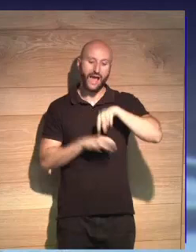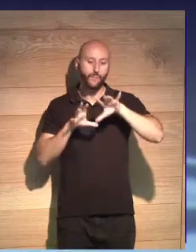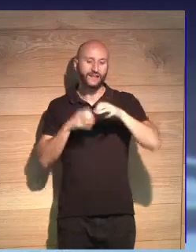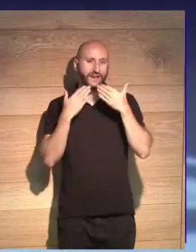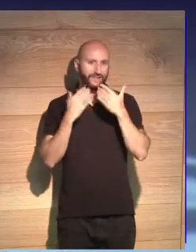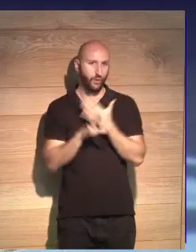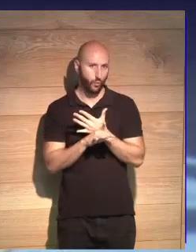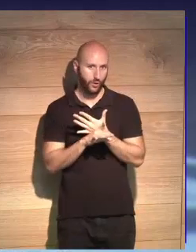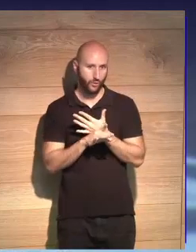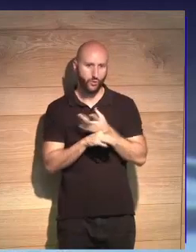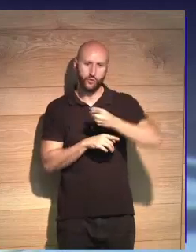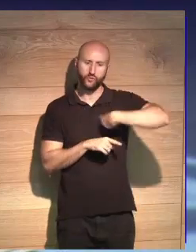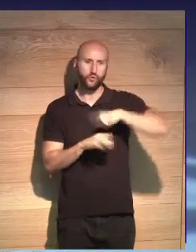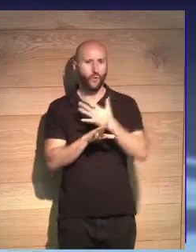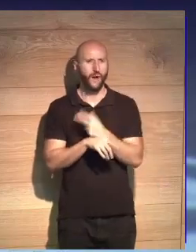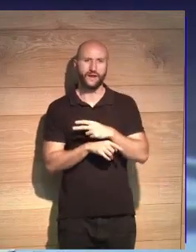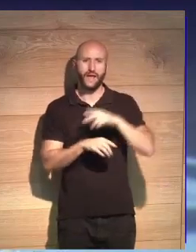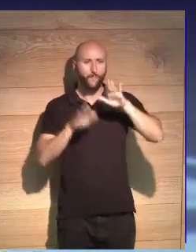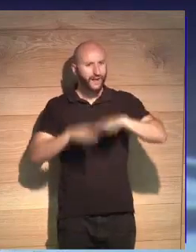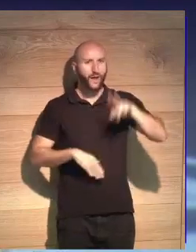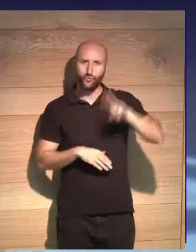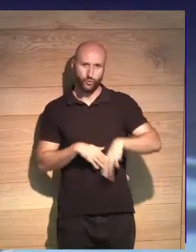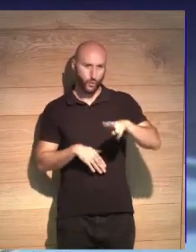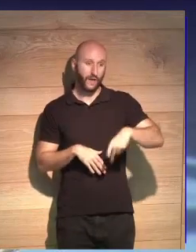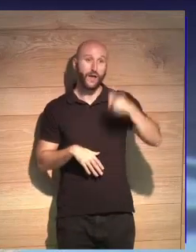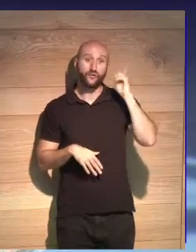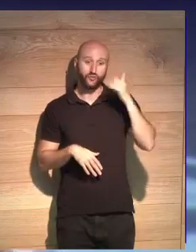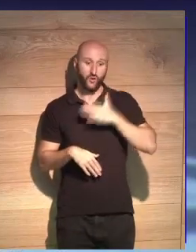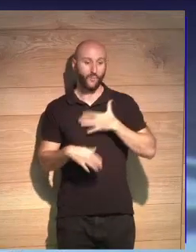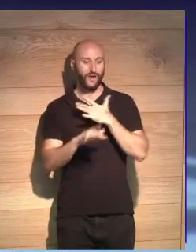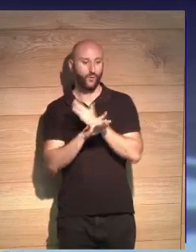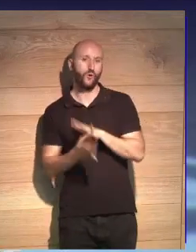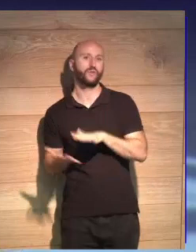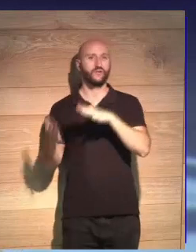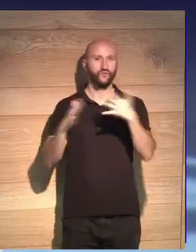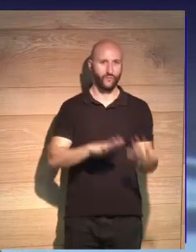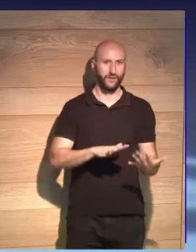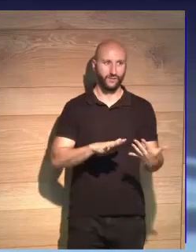Children are not taught to play. They play naturally, and we never